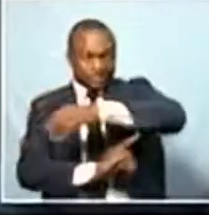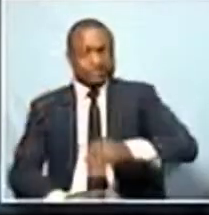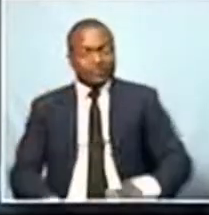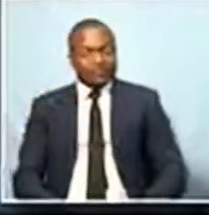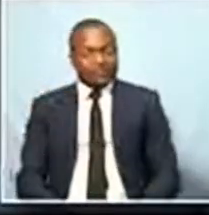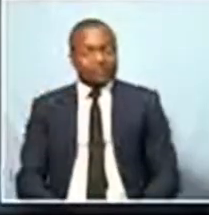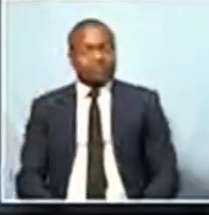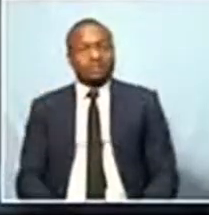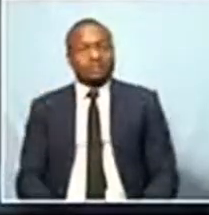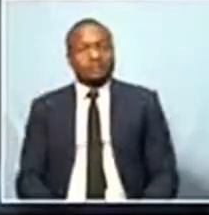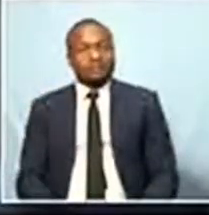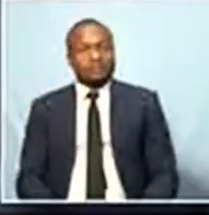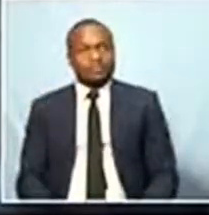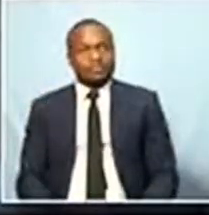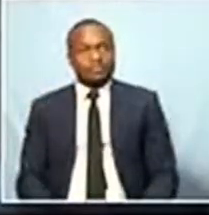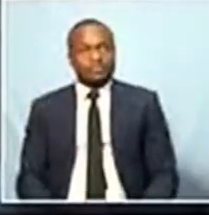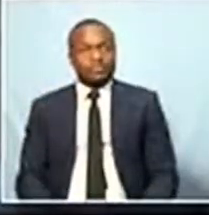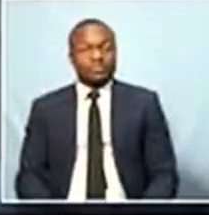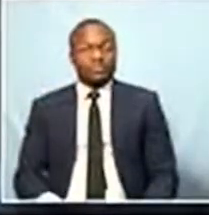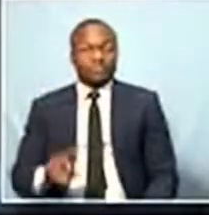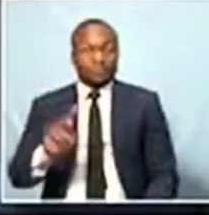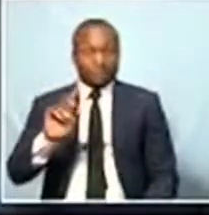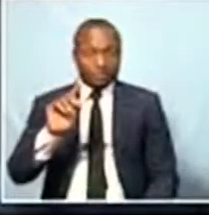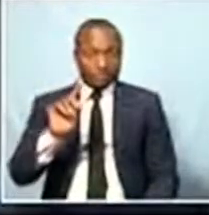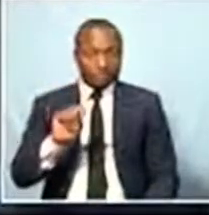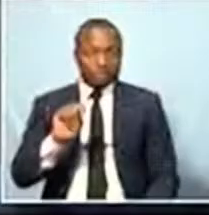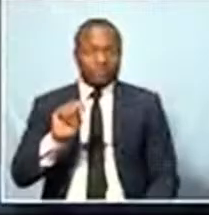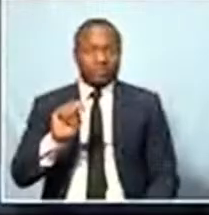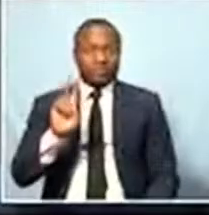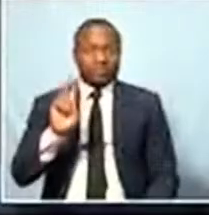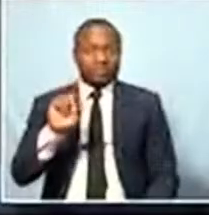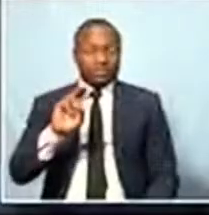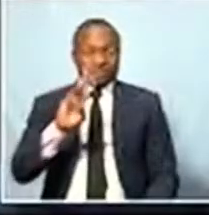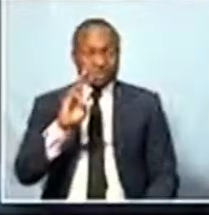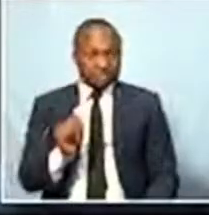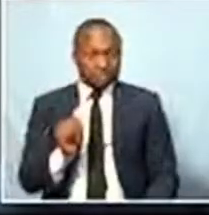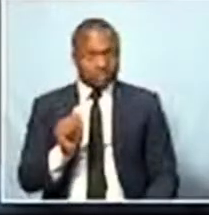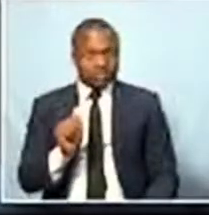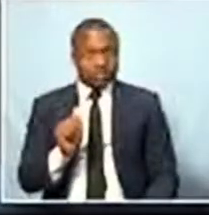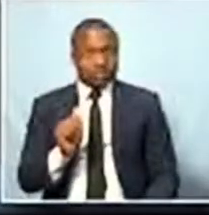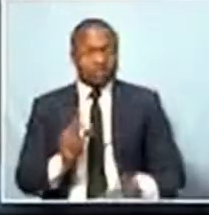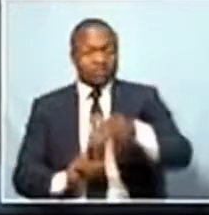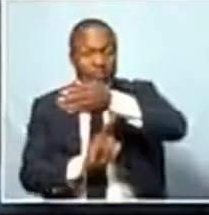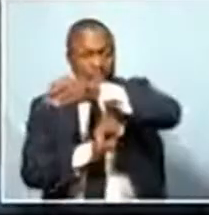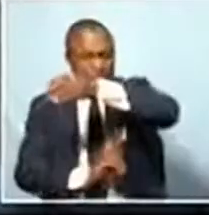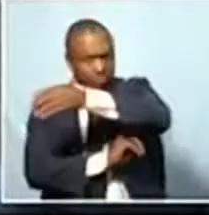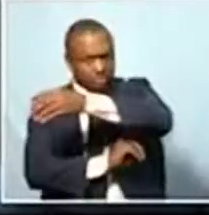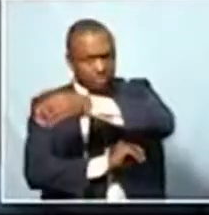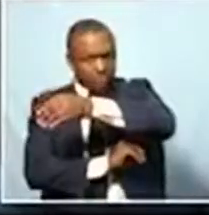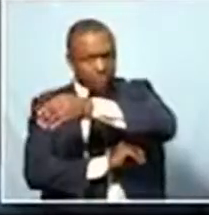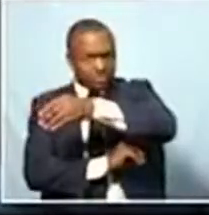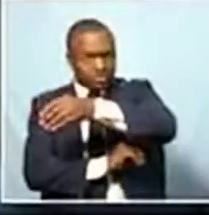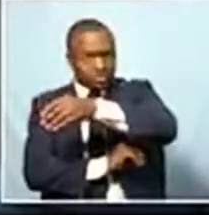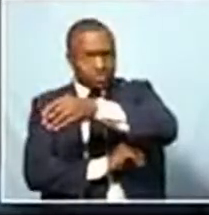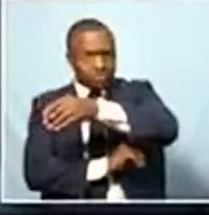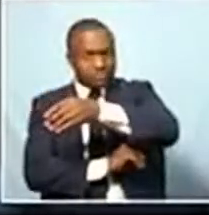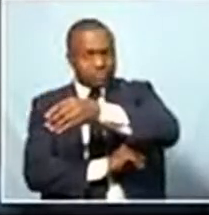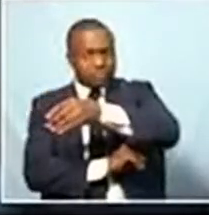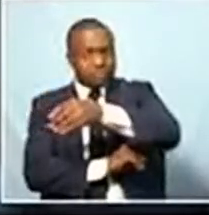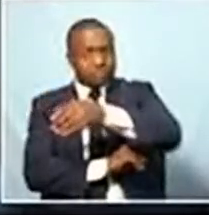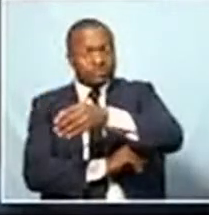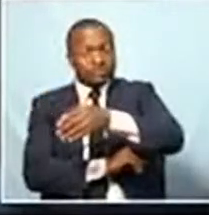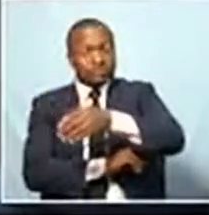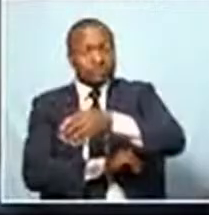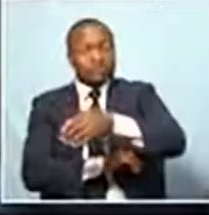with Tuta Bridge, where even the door is not there. I don't know whether you have taken a survey of the human rights